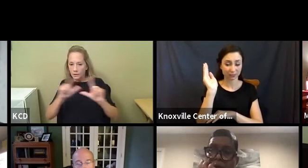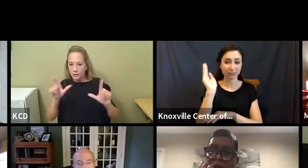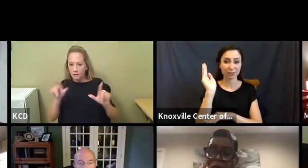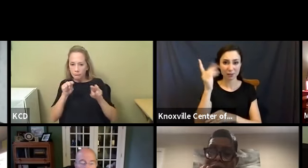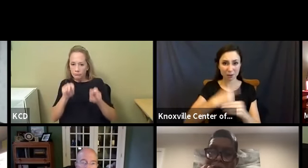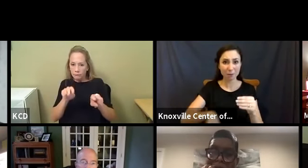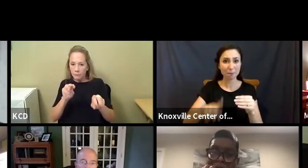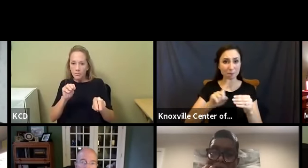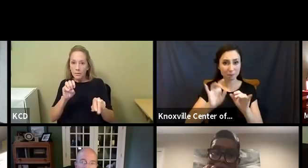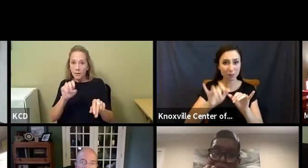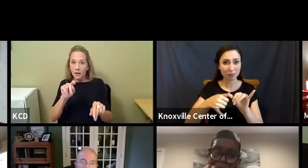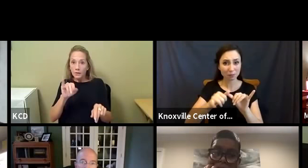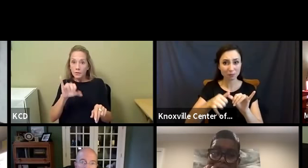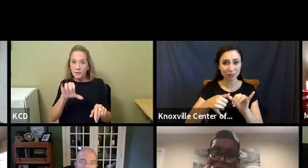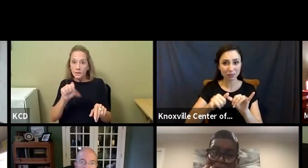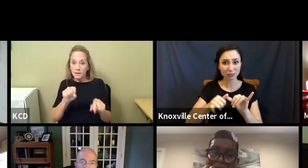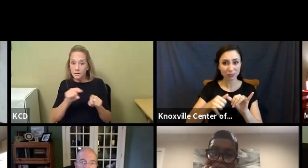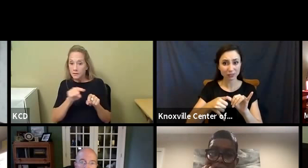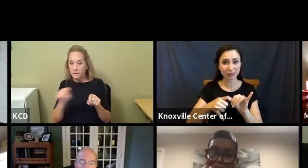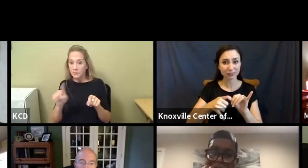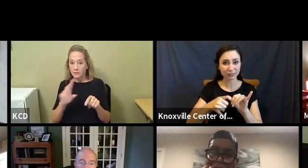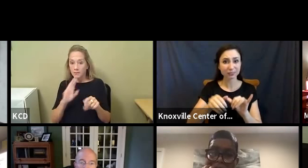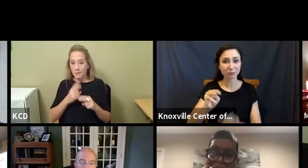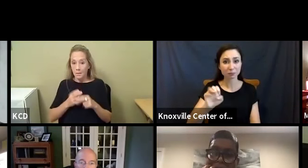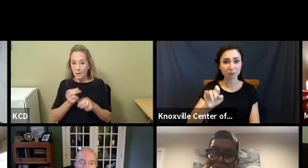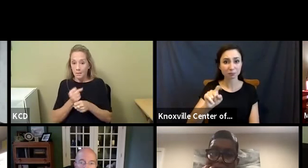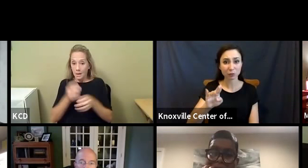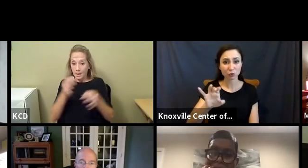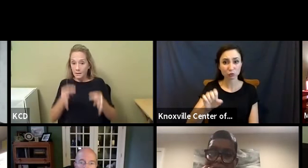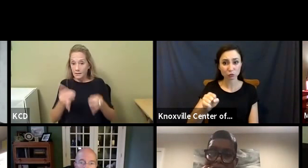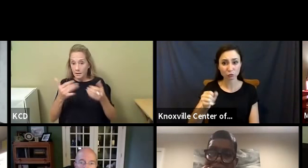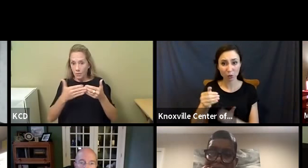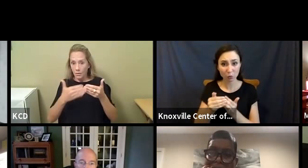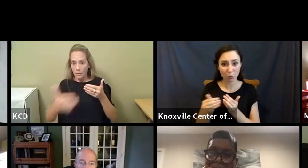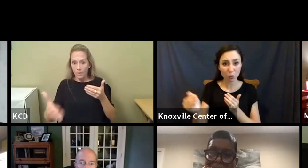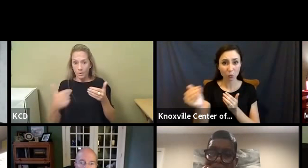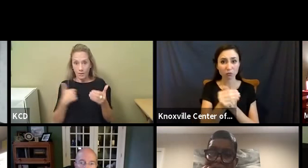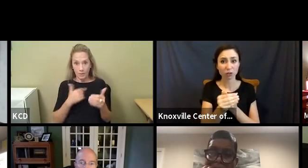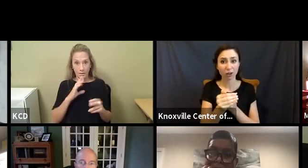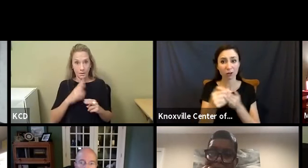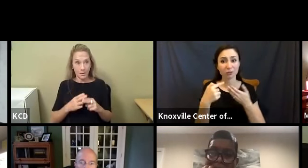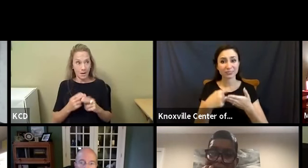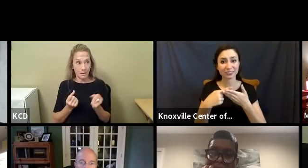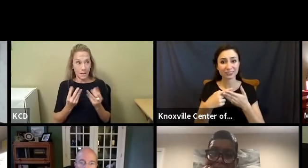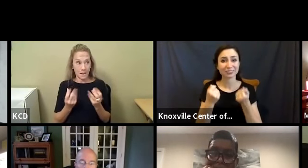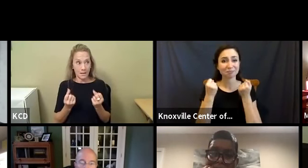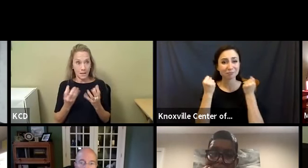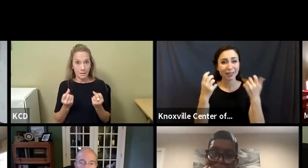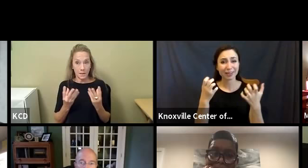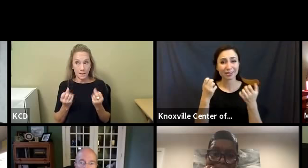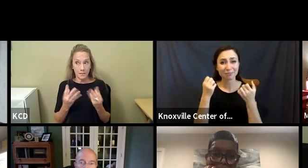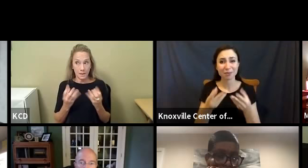metrics going forward, and we're talking about many, many more months.